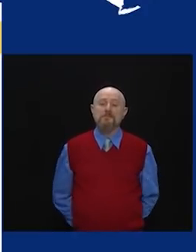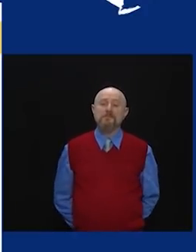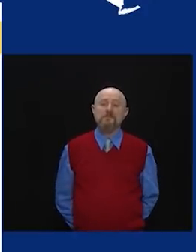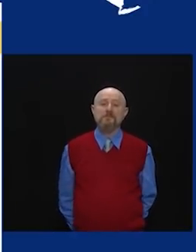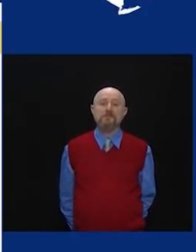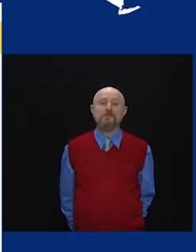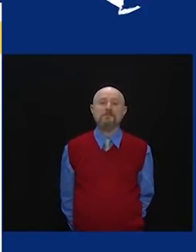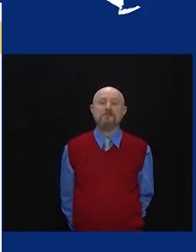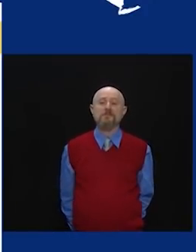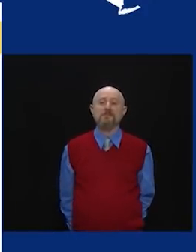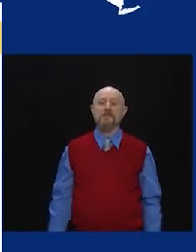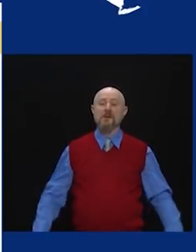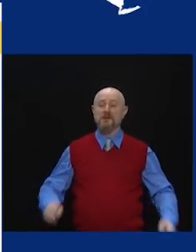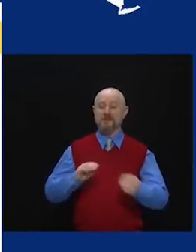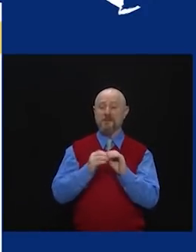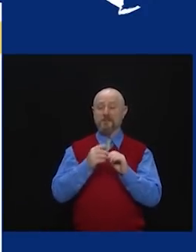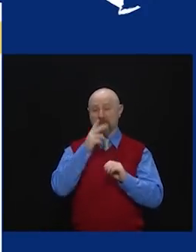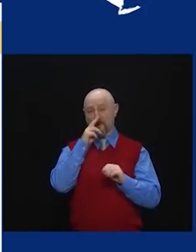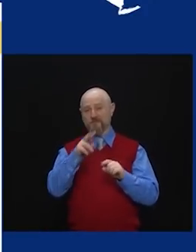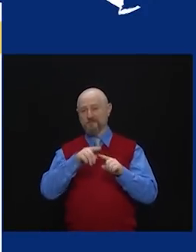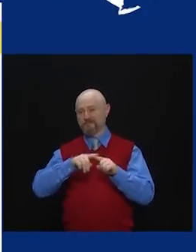that chart. If you are vaccinated,